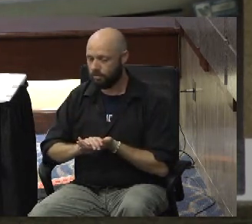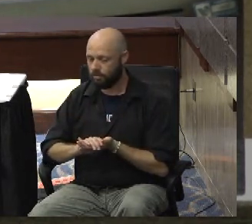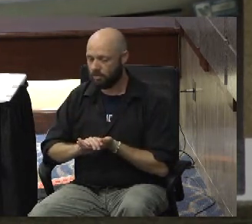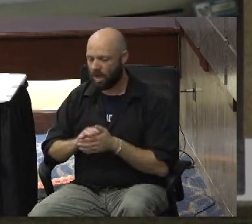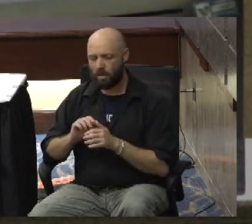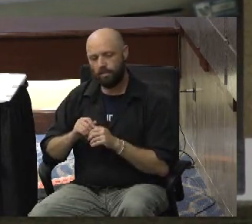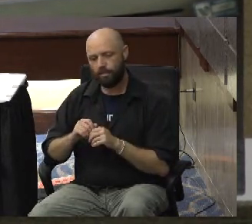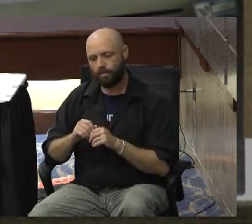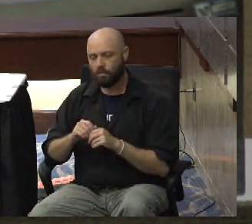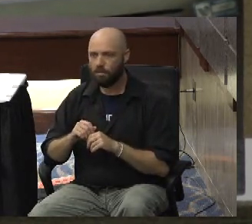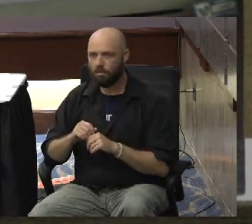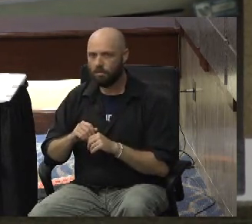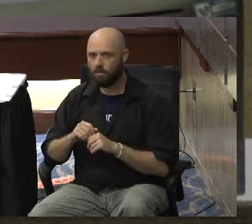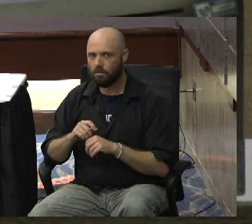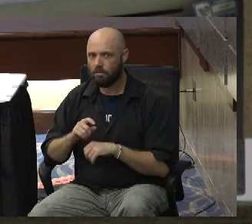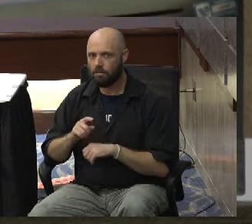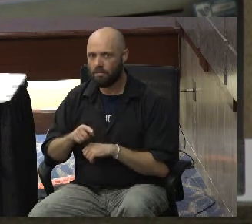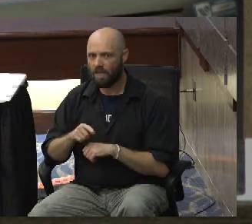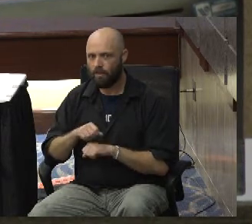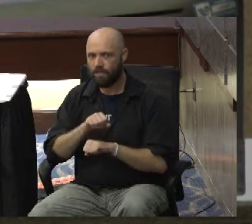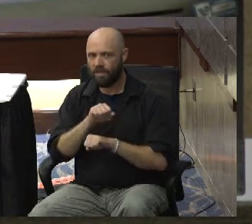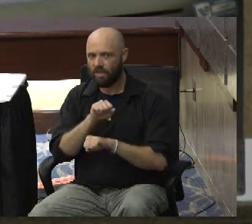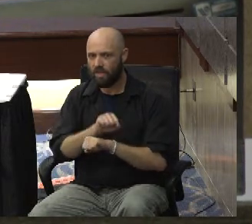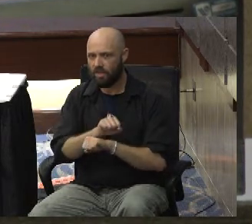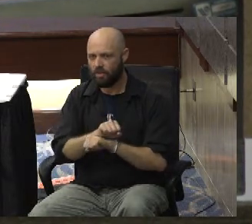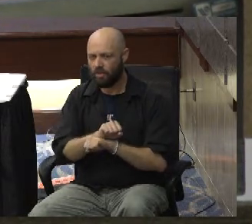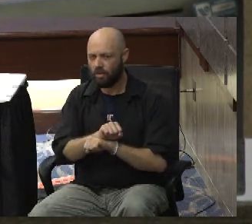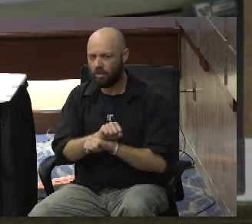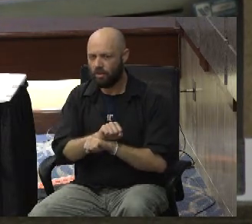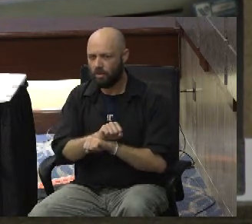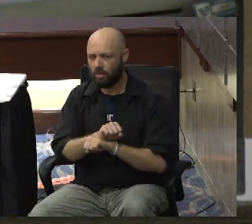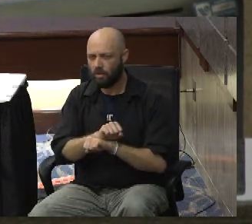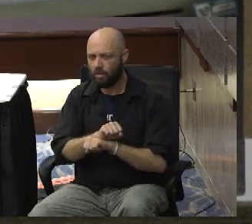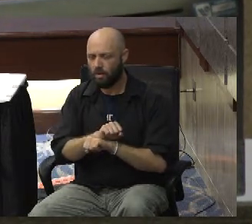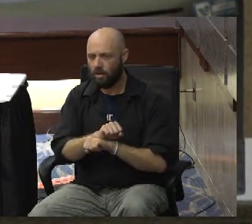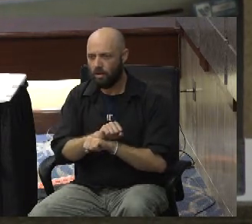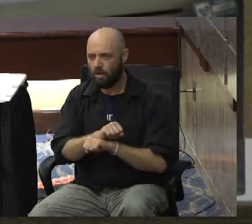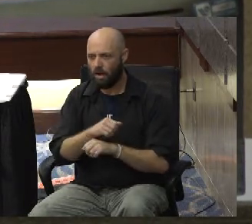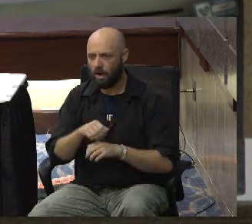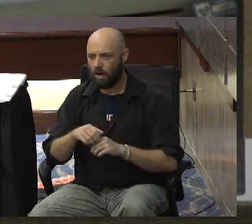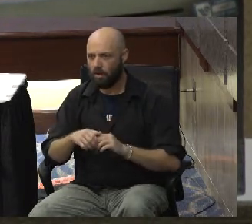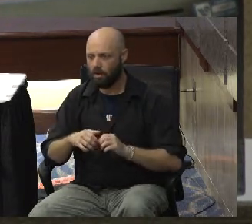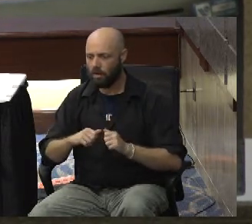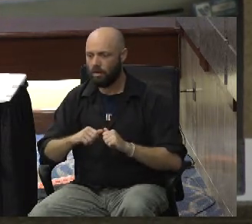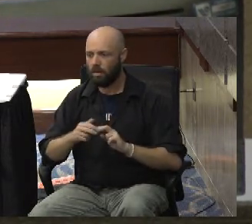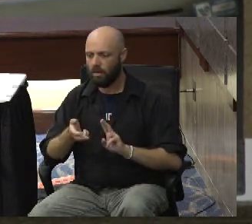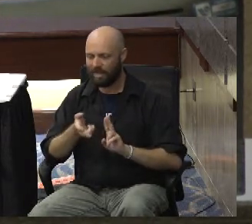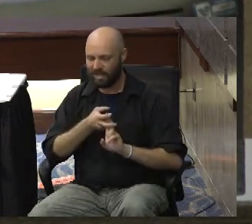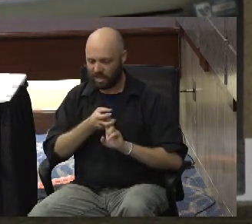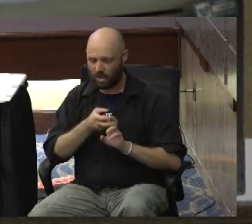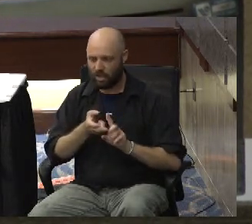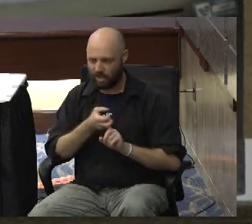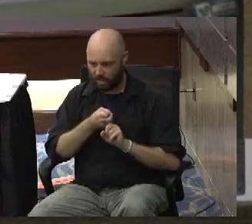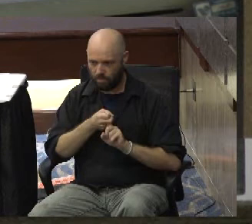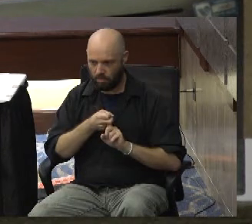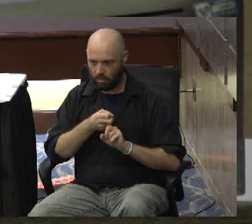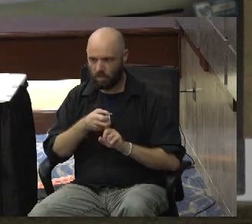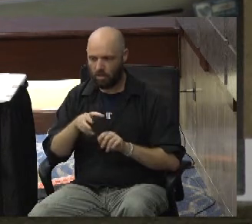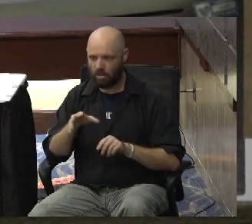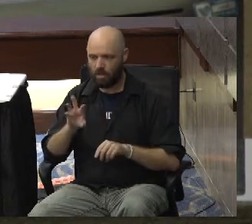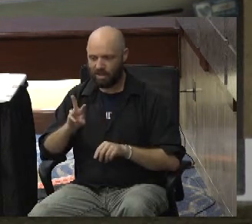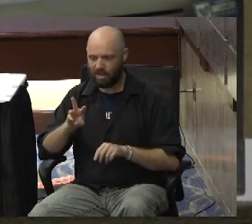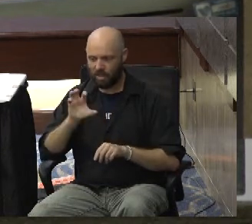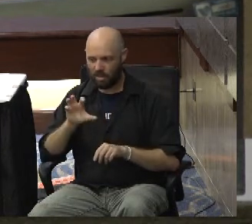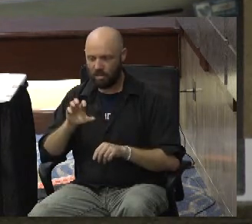partnering this direct job retention package secures 600 families retaining their jobs in Waco. And I